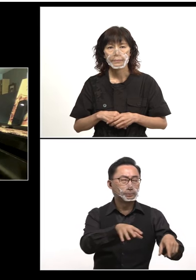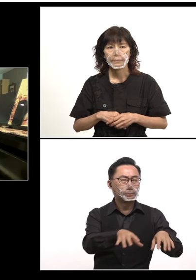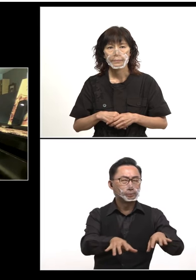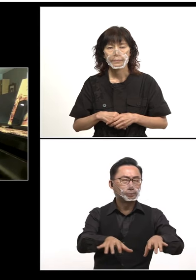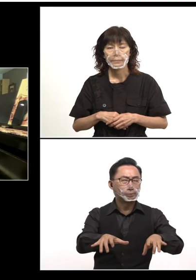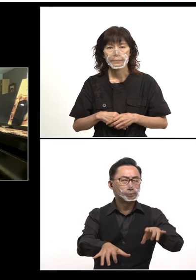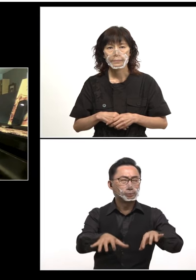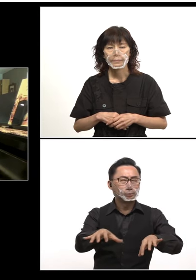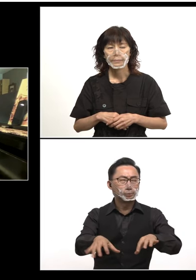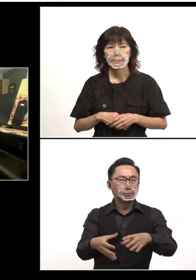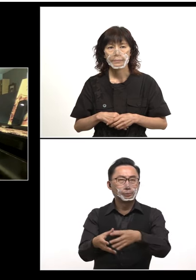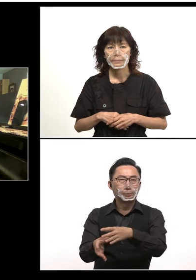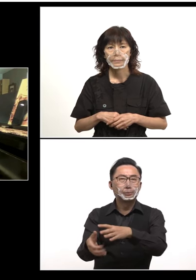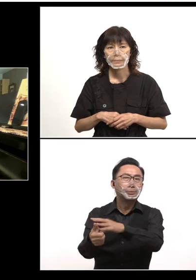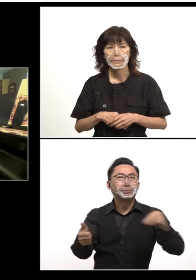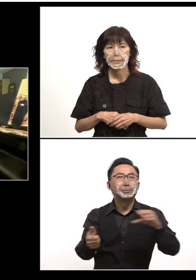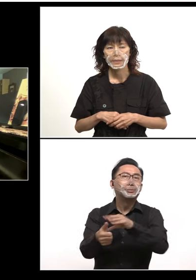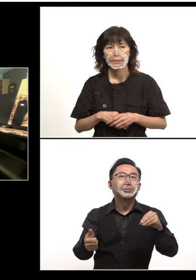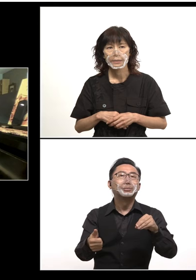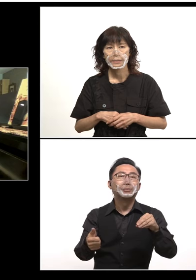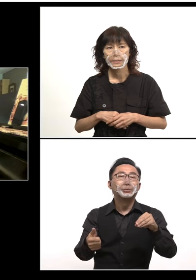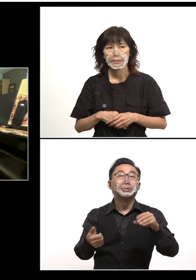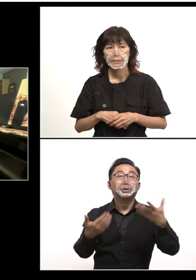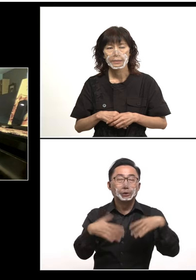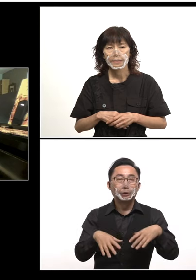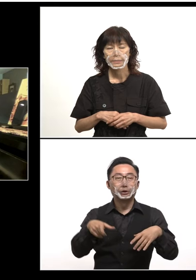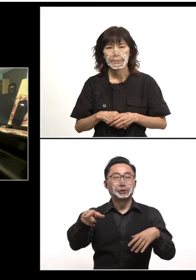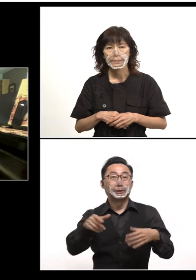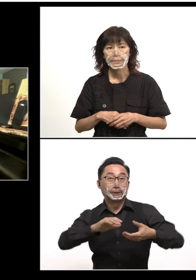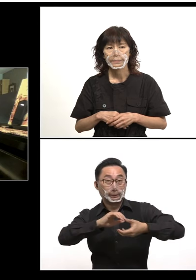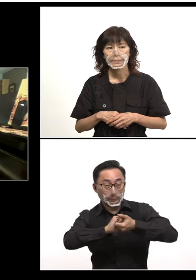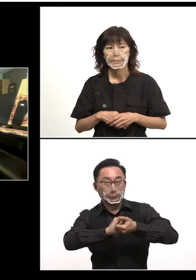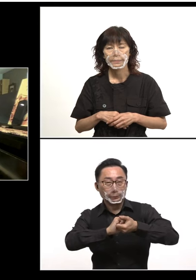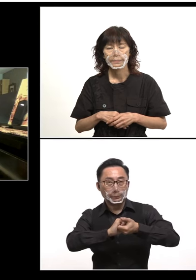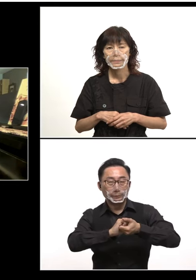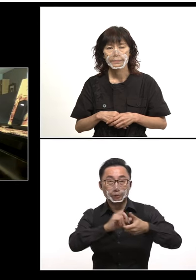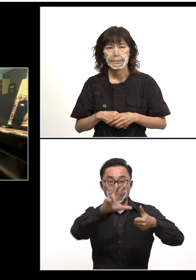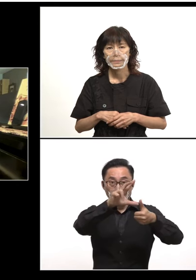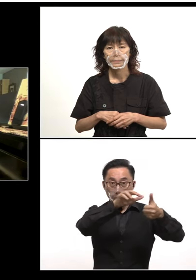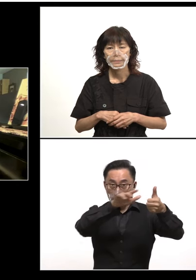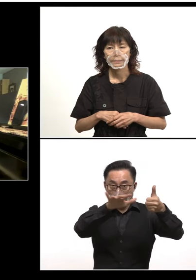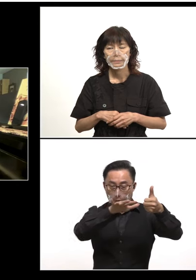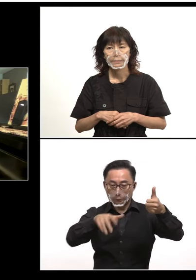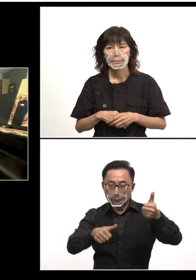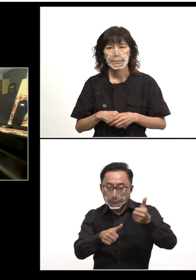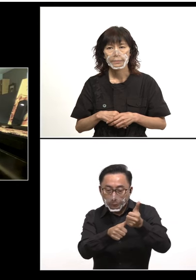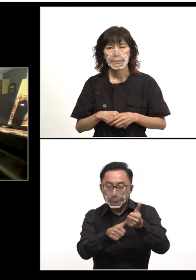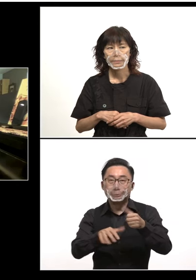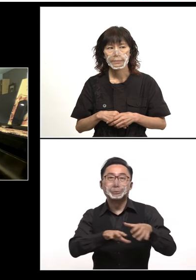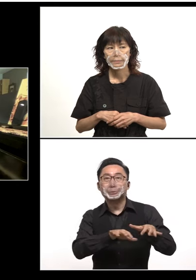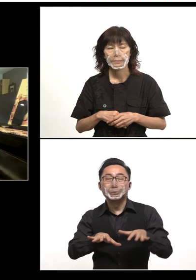And for most of this, I took popular songs or folk songs.